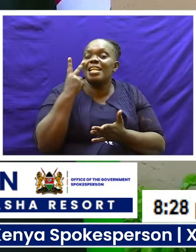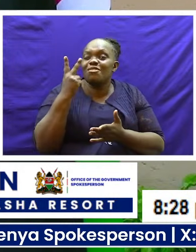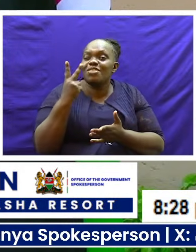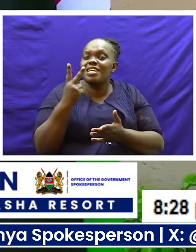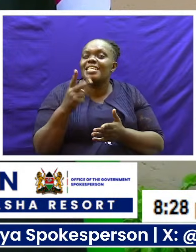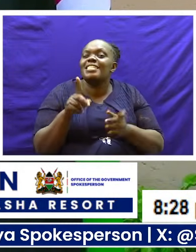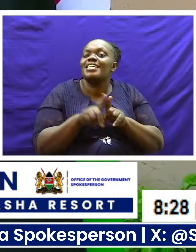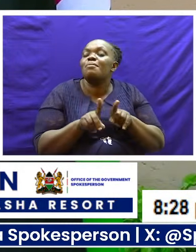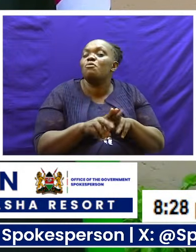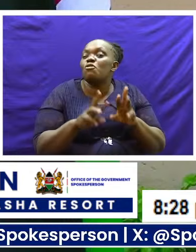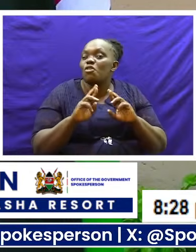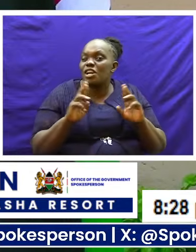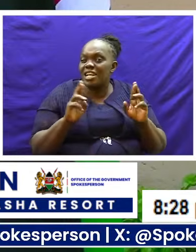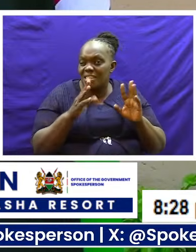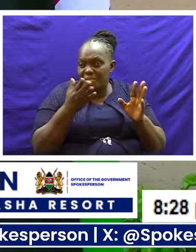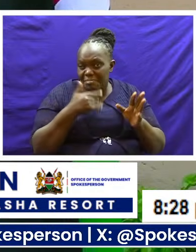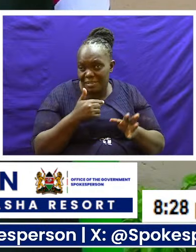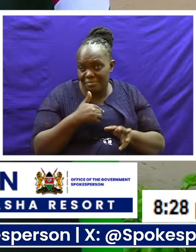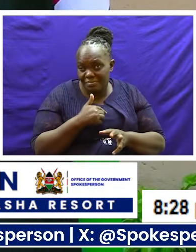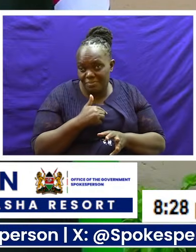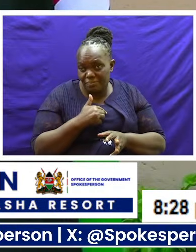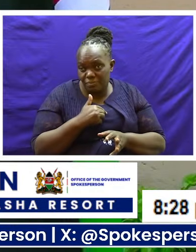was already